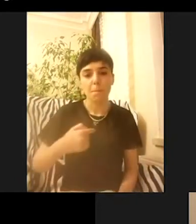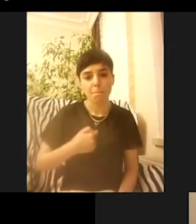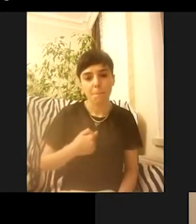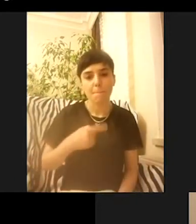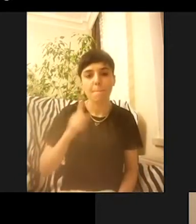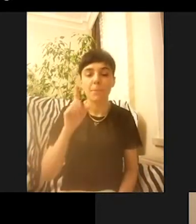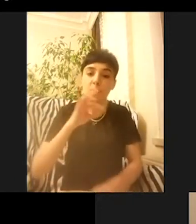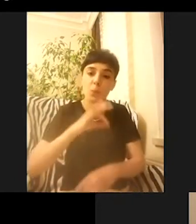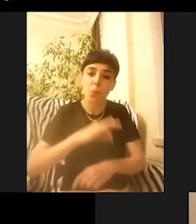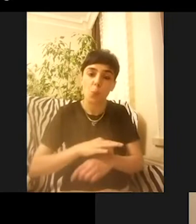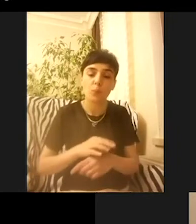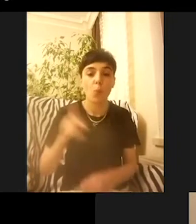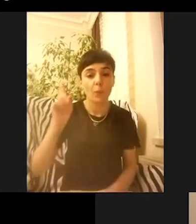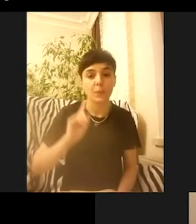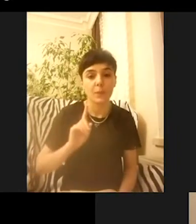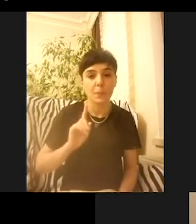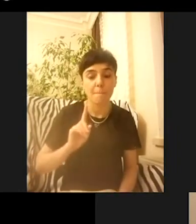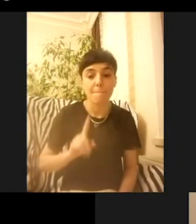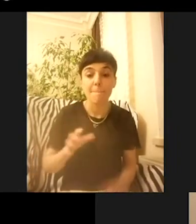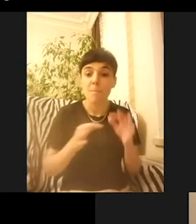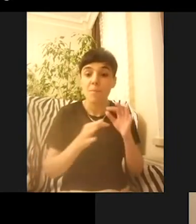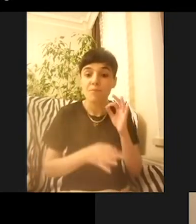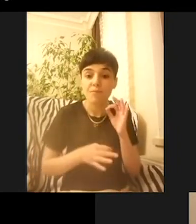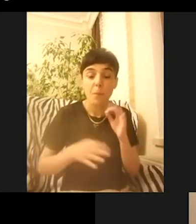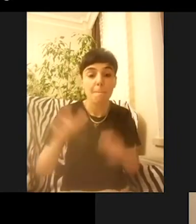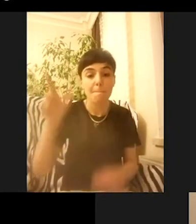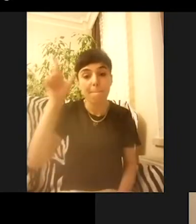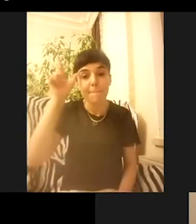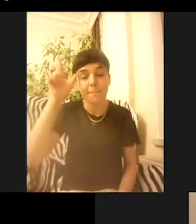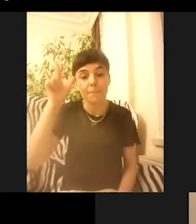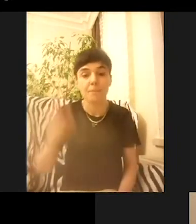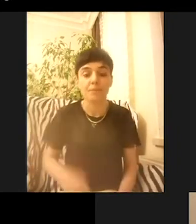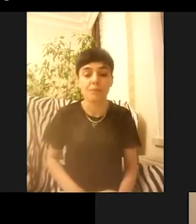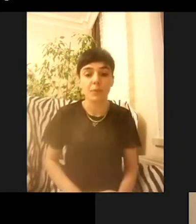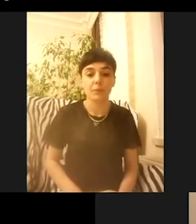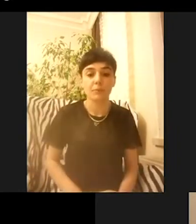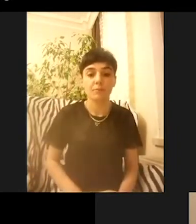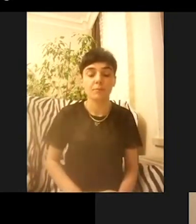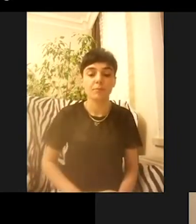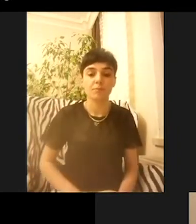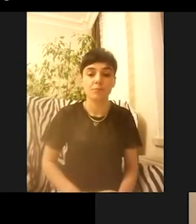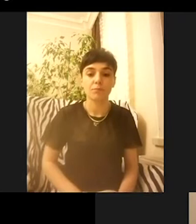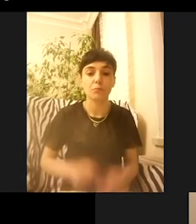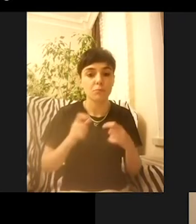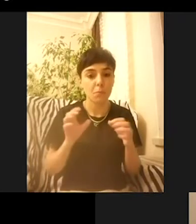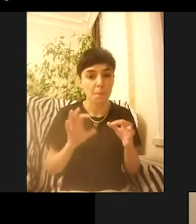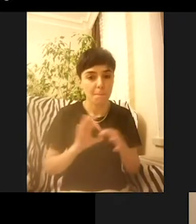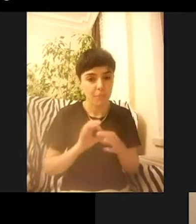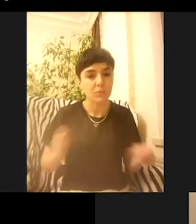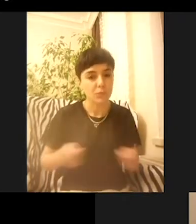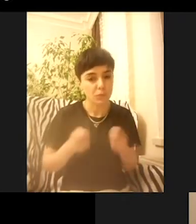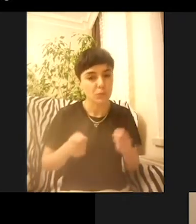Anthropology at the University of Arizona. So I conduct research about the lives of queer